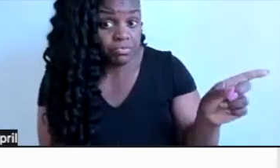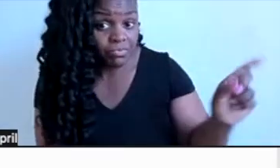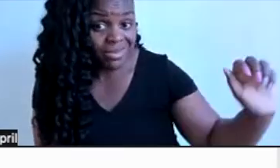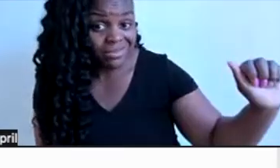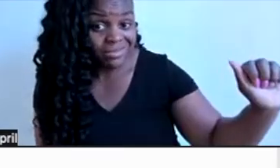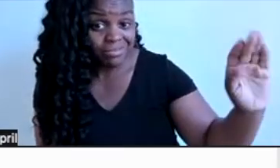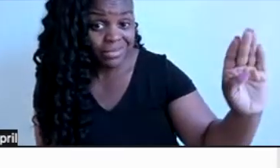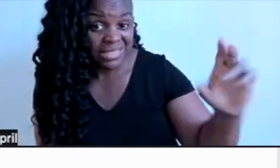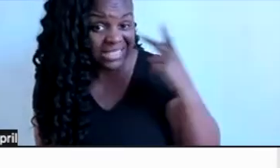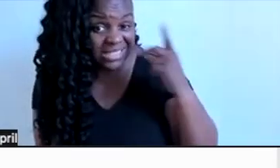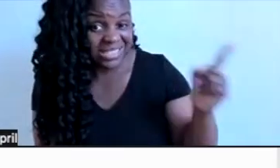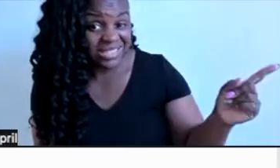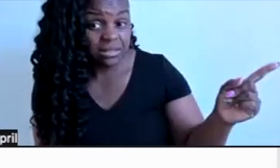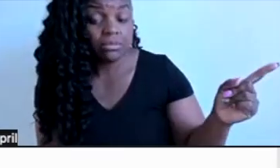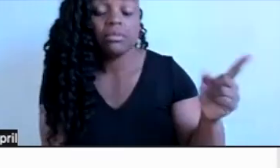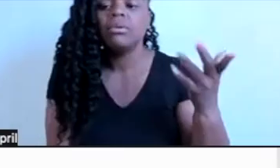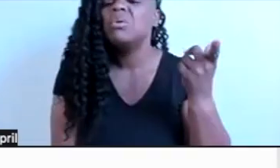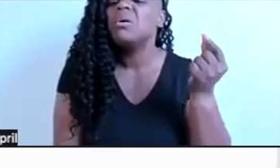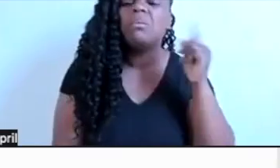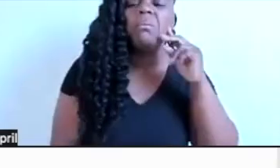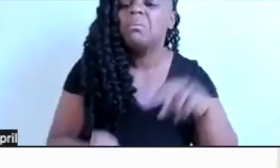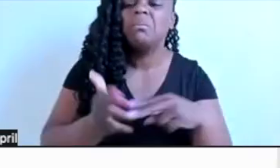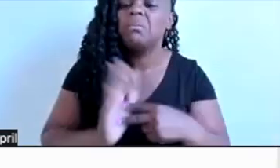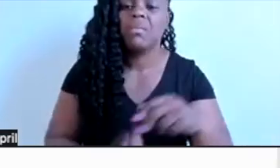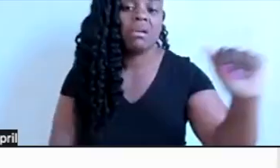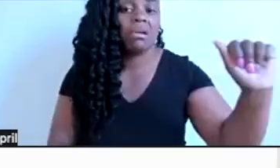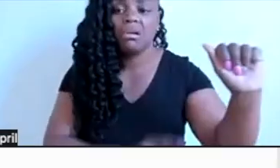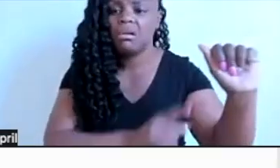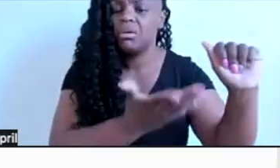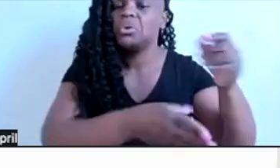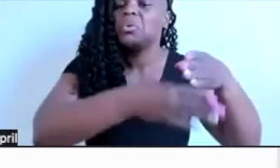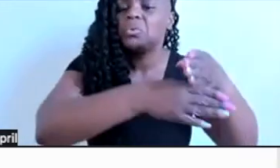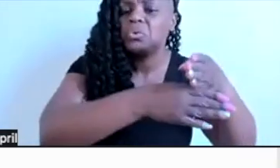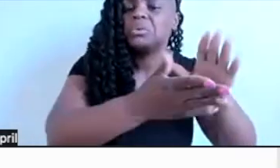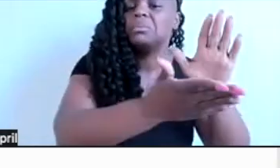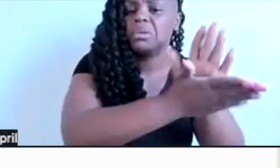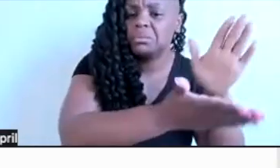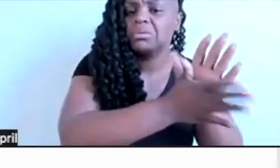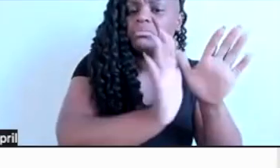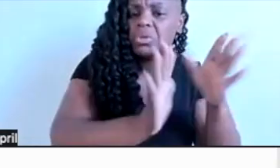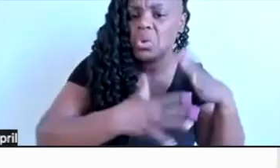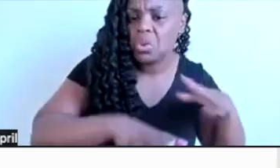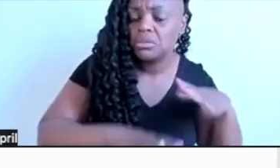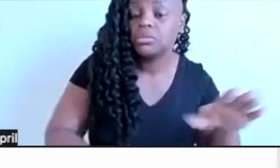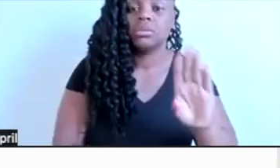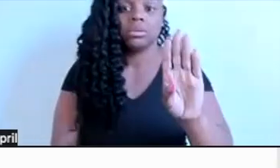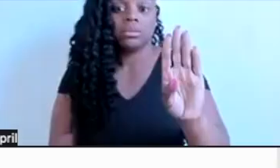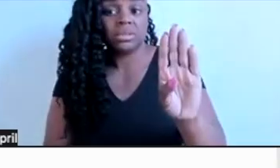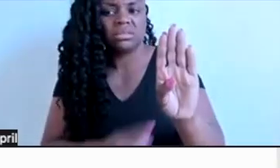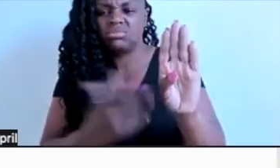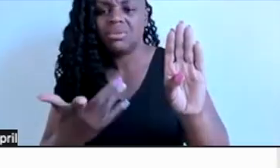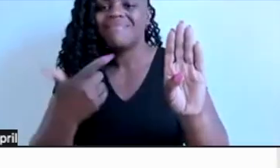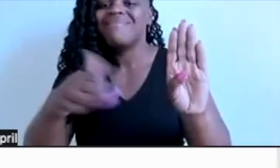on Type A fires, wood, paper, and clothing, Type B fires, gas and oil, and Type C